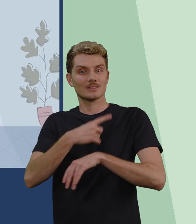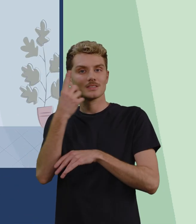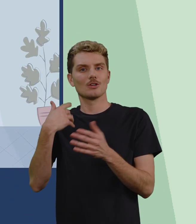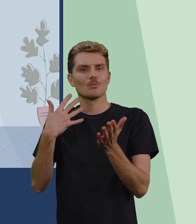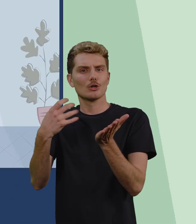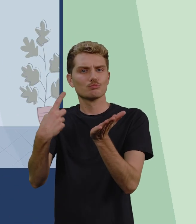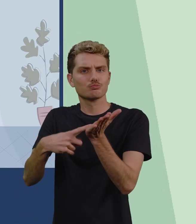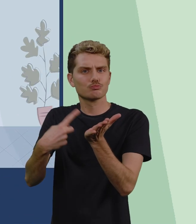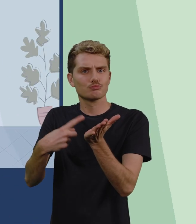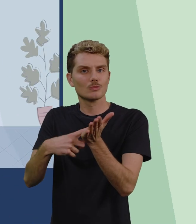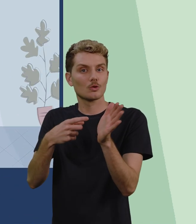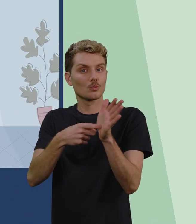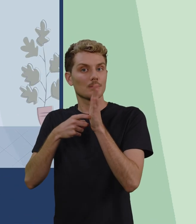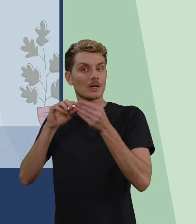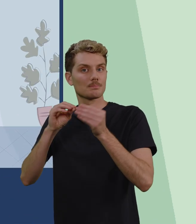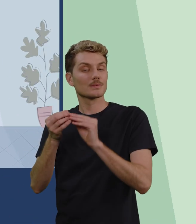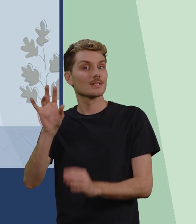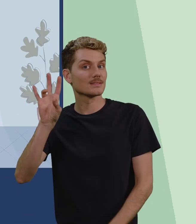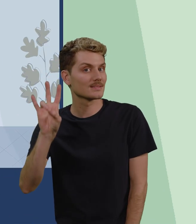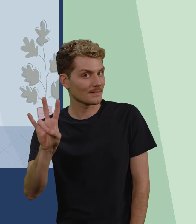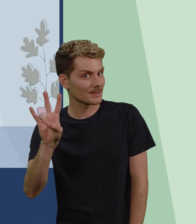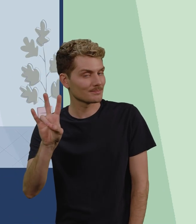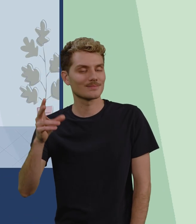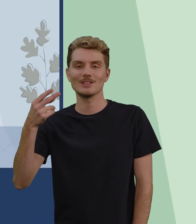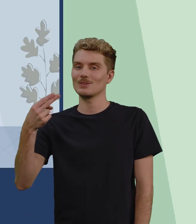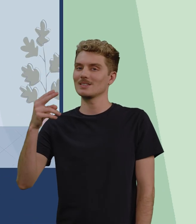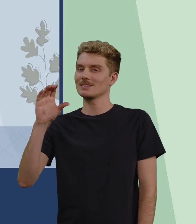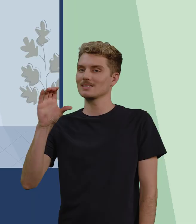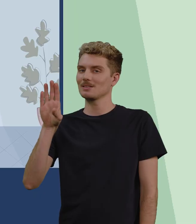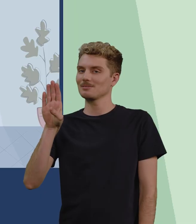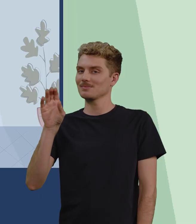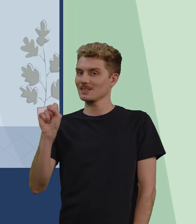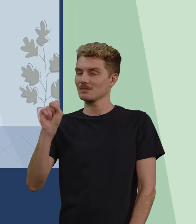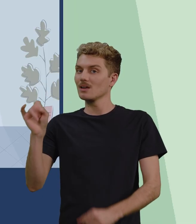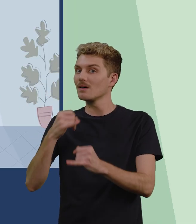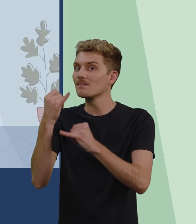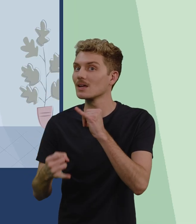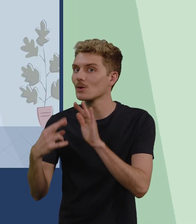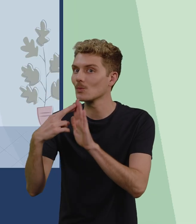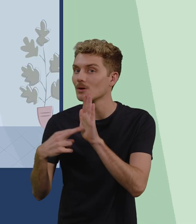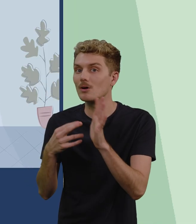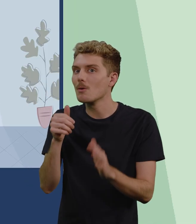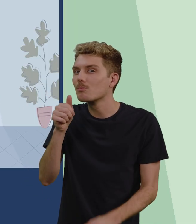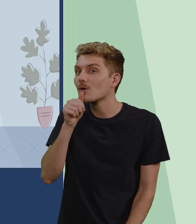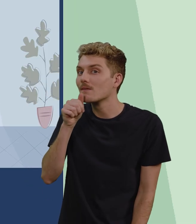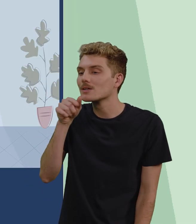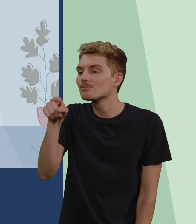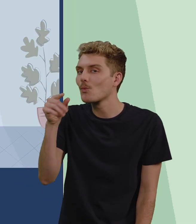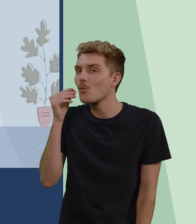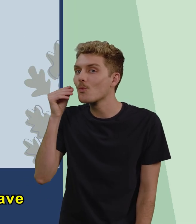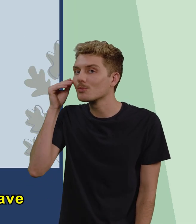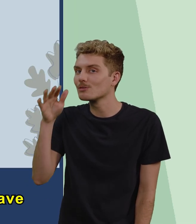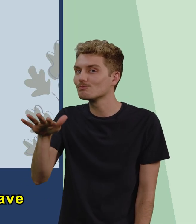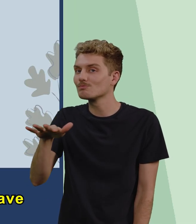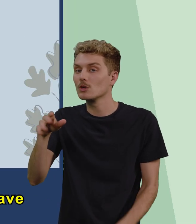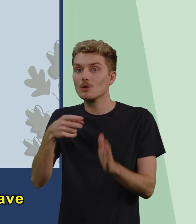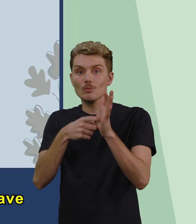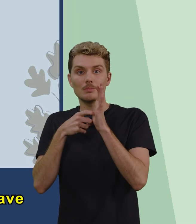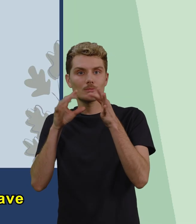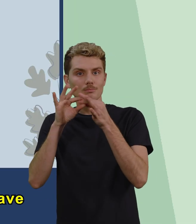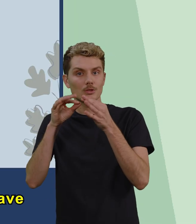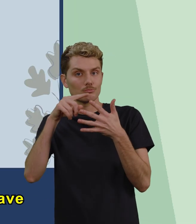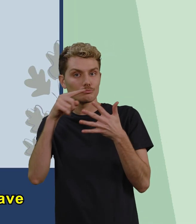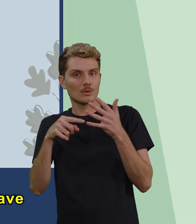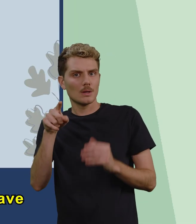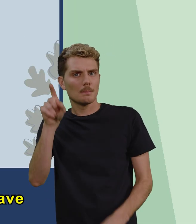Today, I'd like to discuss requirement number 7 of the HCBS Final Rule, privacy at home. The